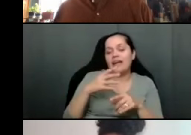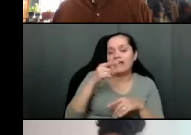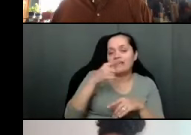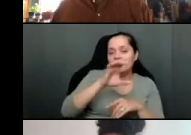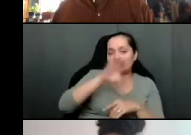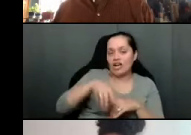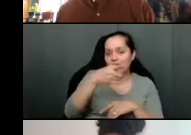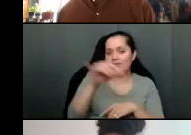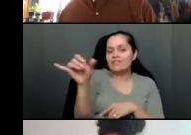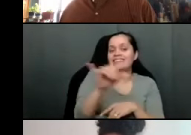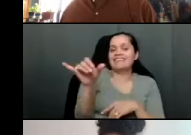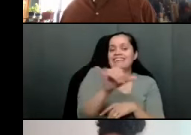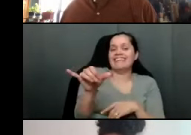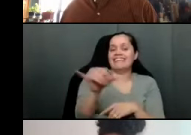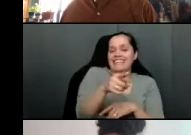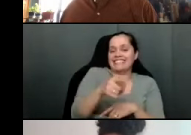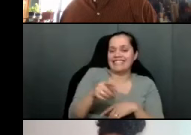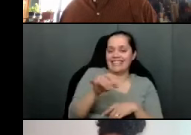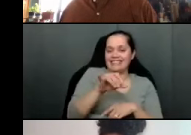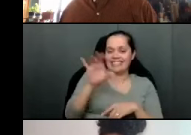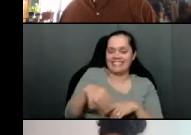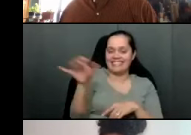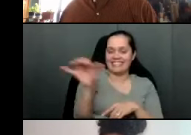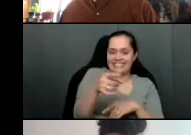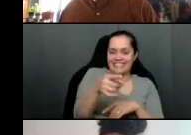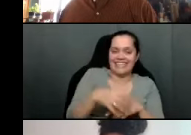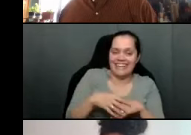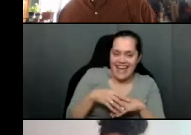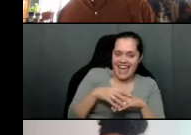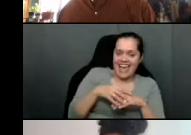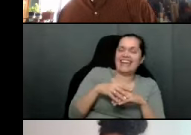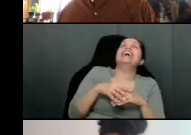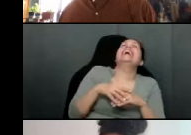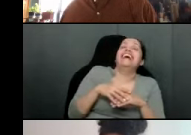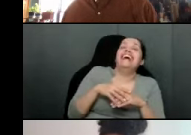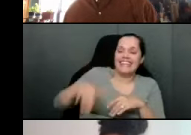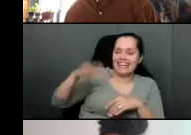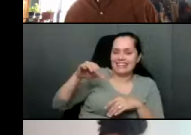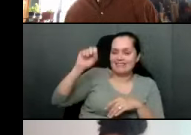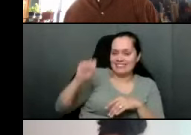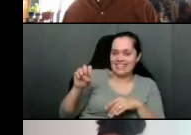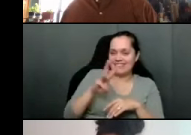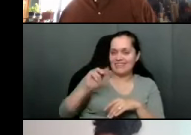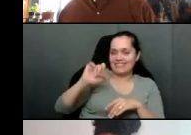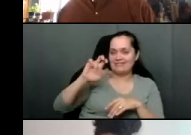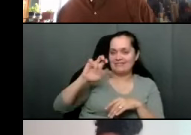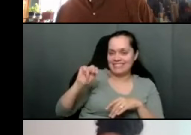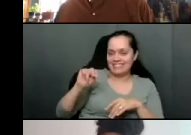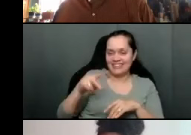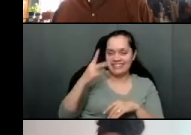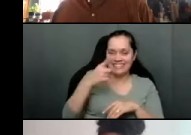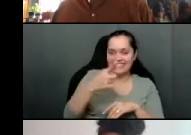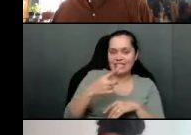Chicago, too, come out fairly high on this. Now, I grew up in southwestern Minnesota, and you can see it's